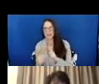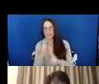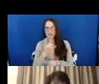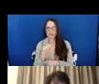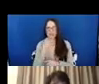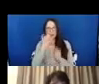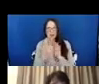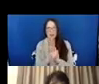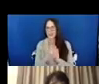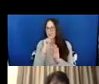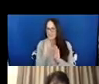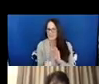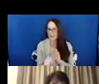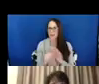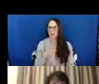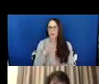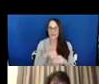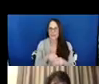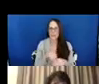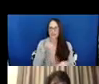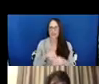as non-participation in the workforce.